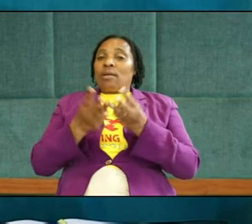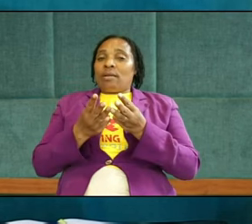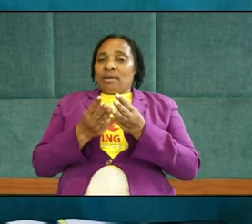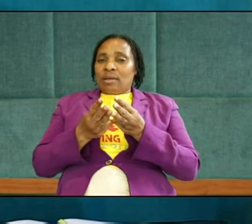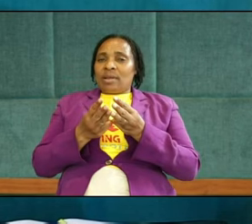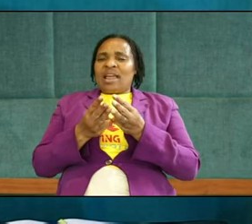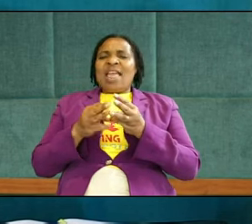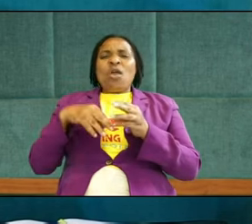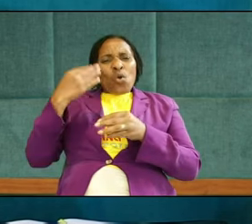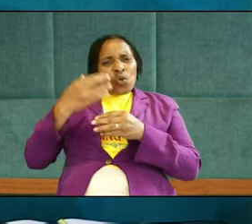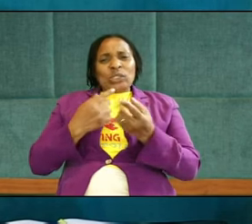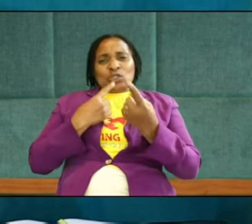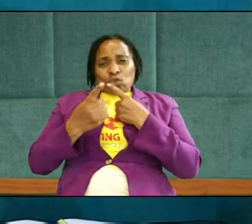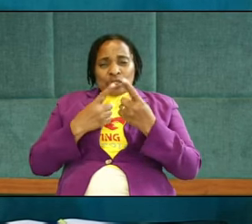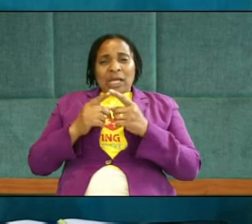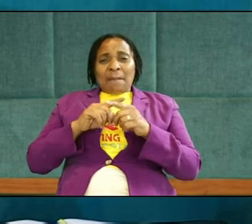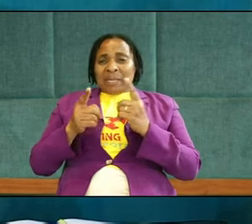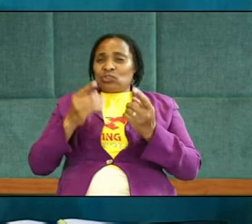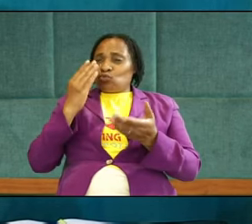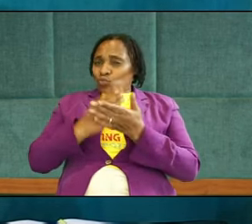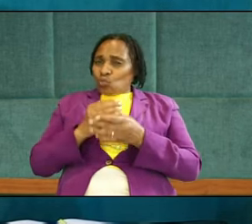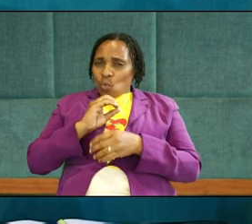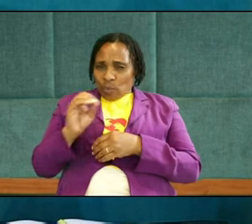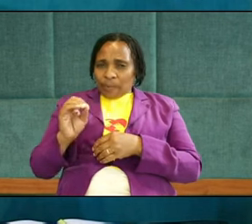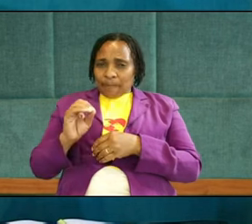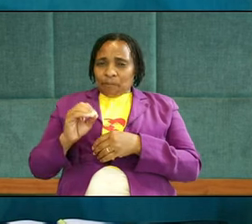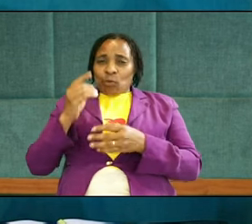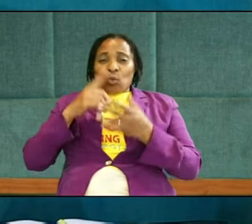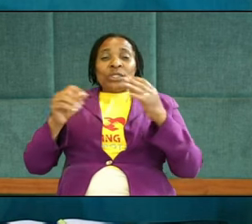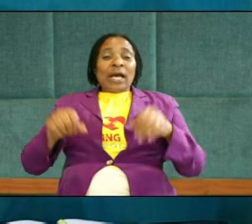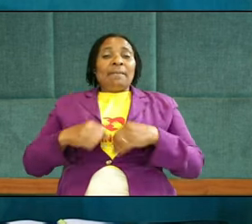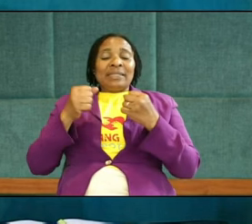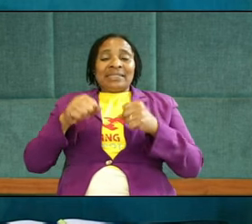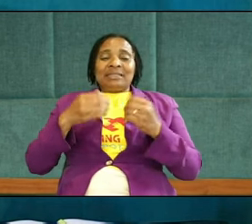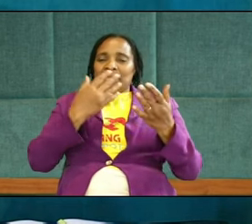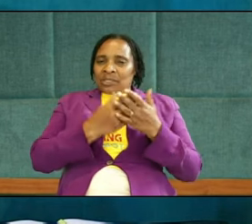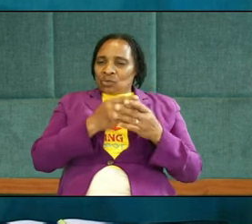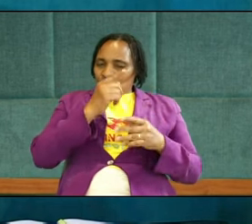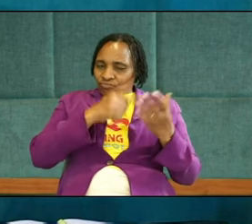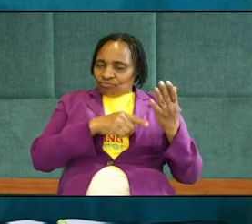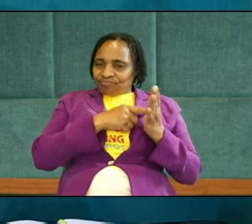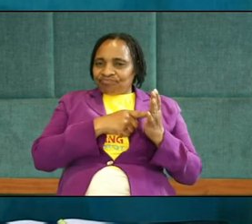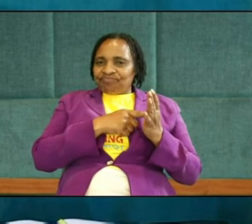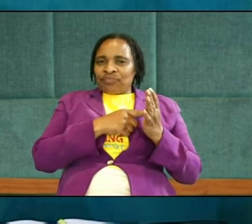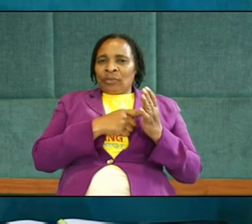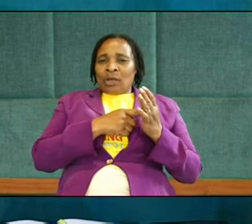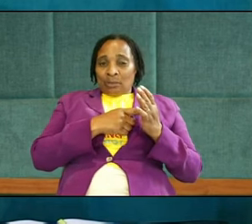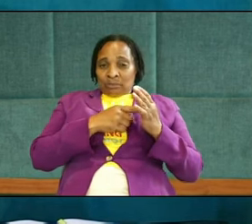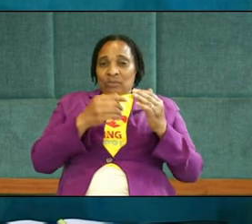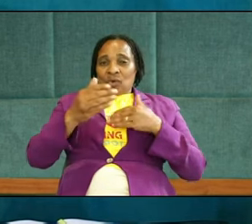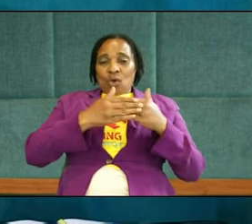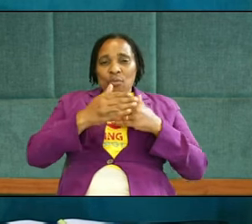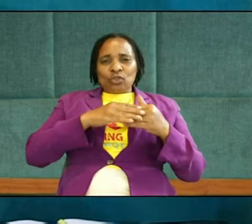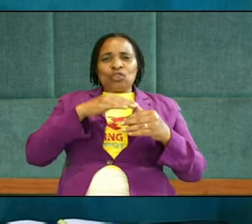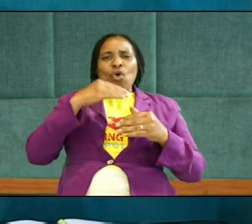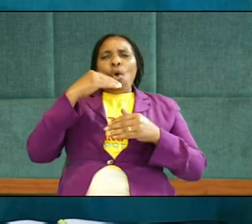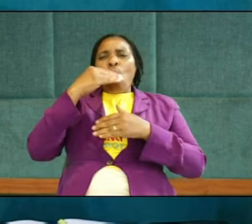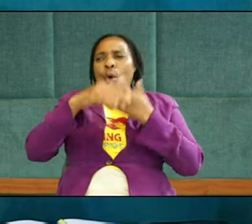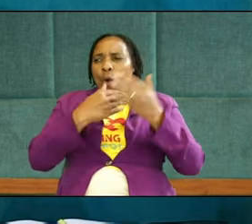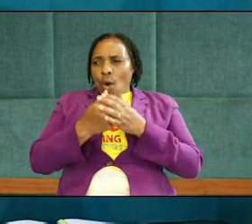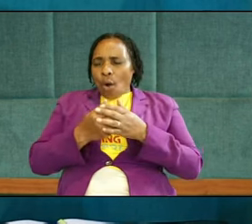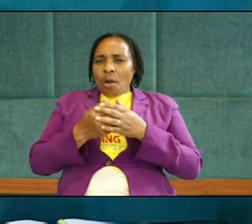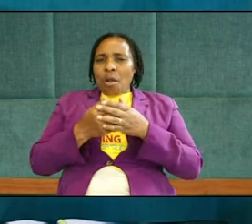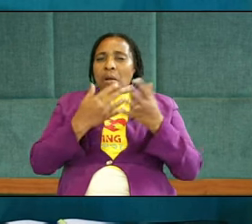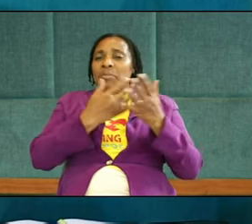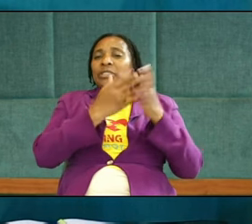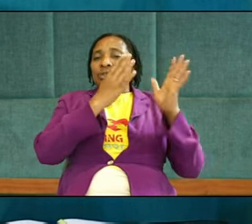always say, but we don't really believe. What happened in this prison is almost every prisoner in that